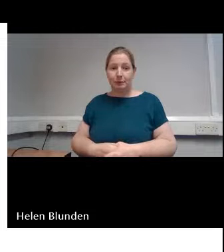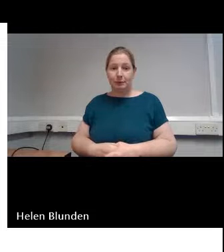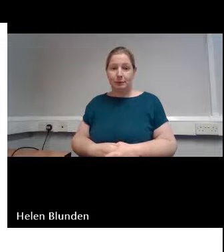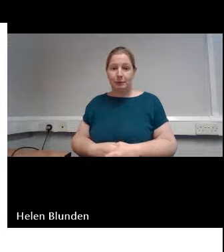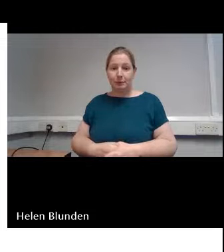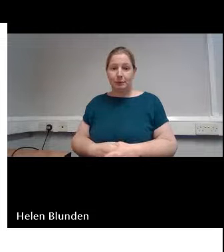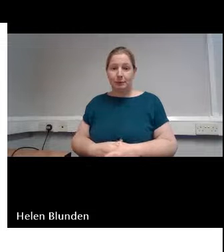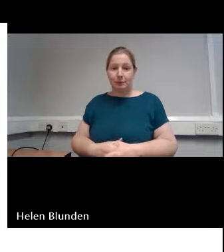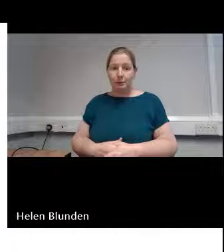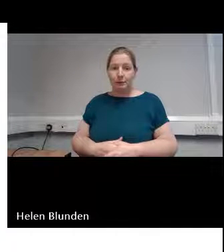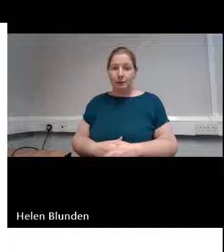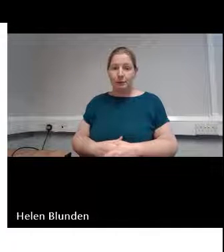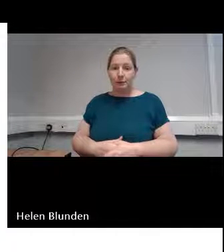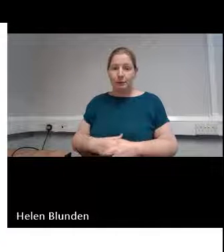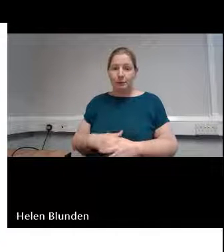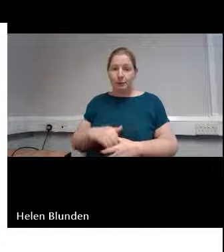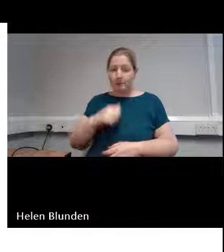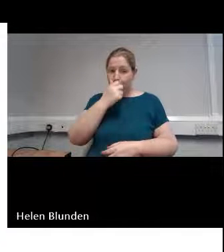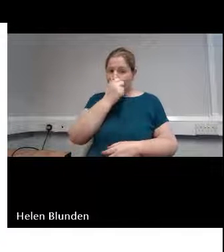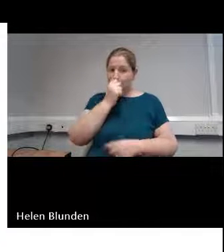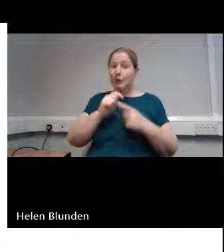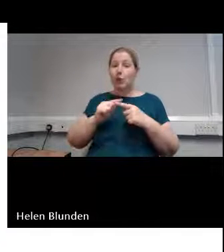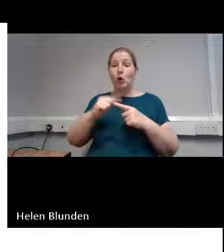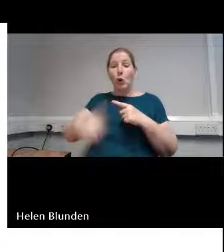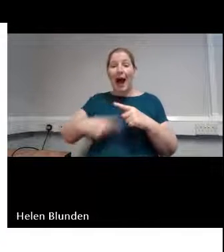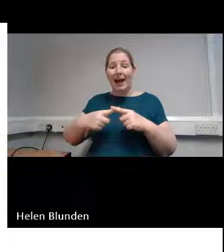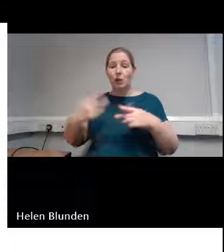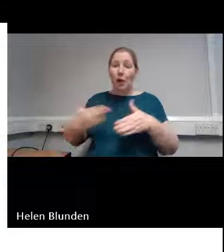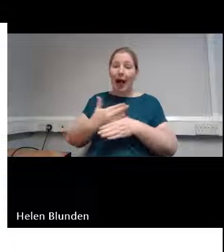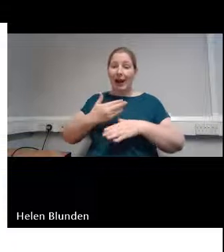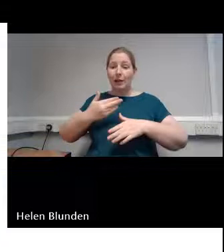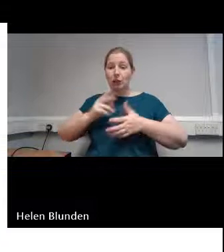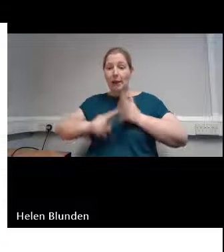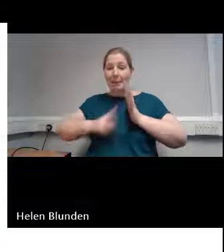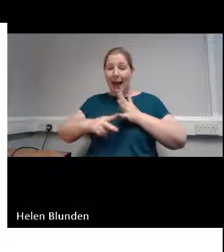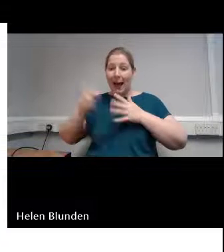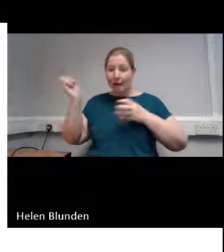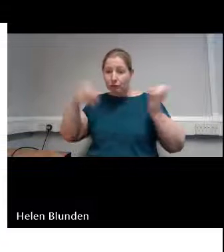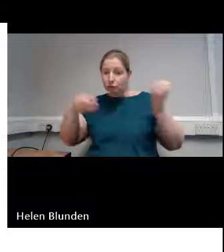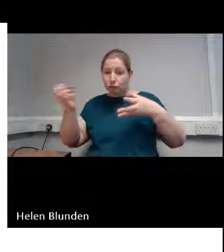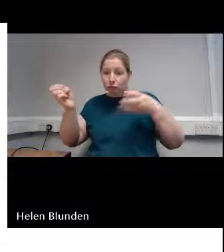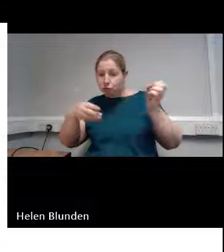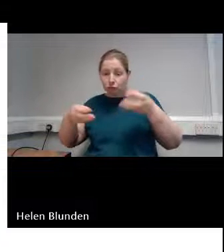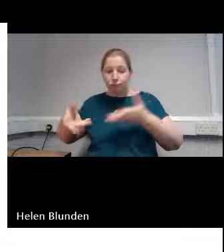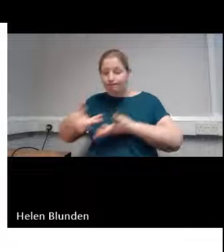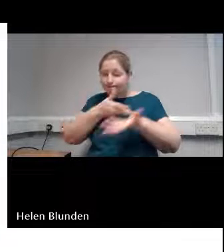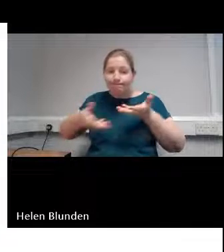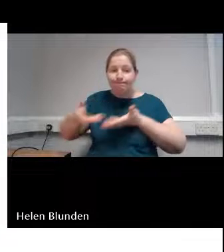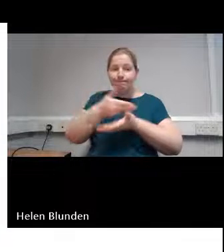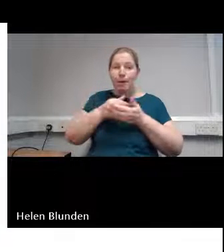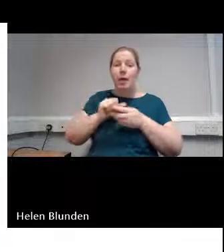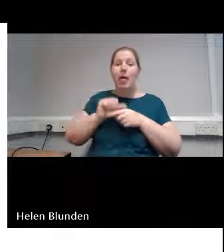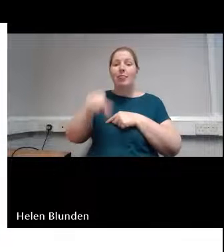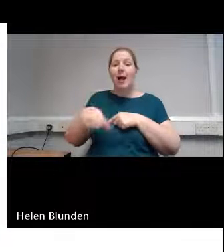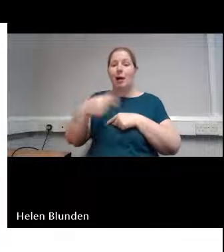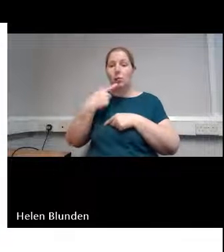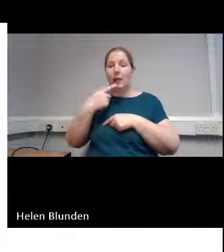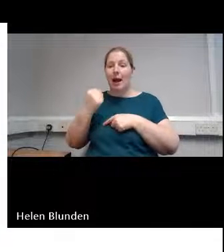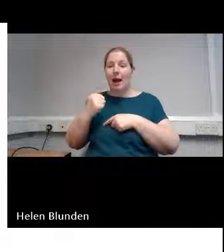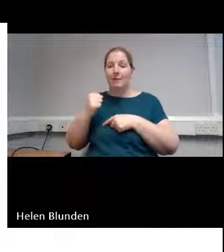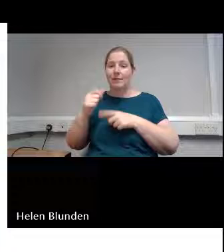So after we have our actual annual action planning event, we've produced what's called a driver diagram. Now this is